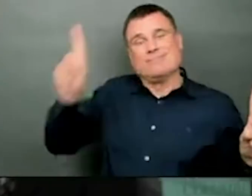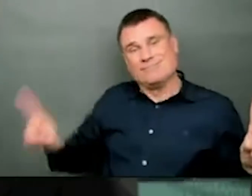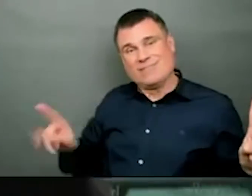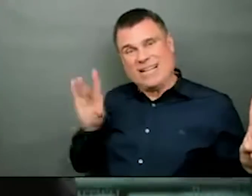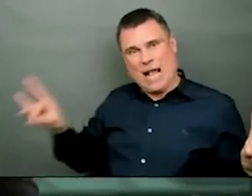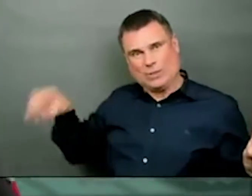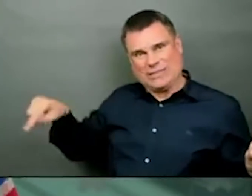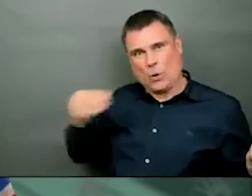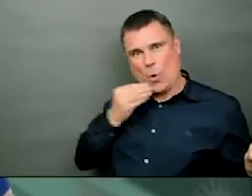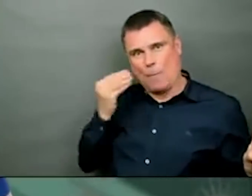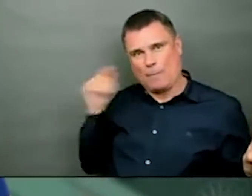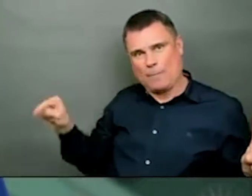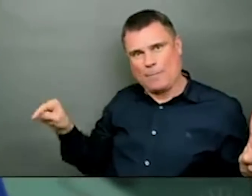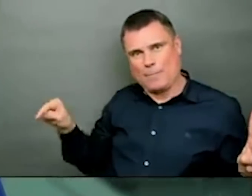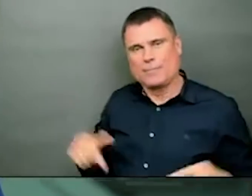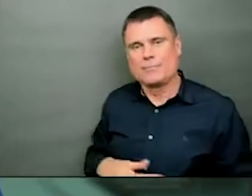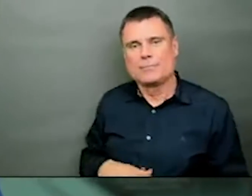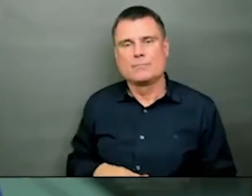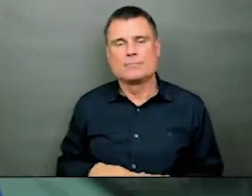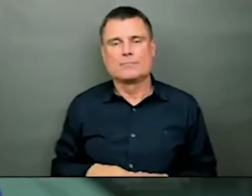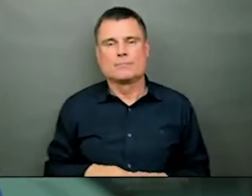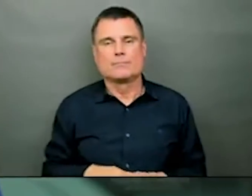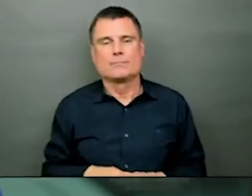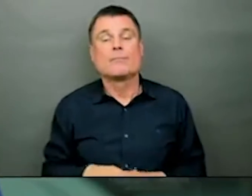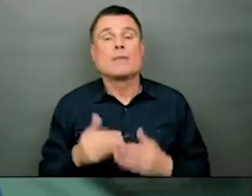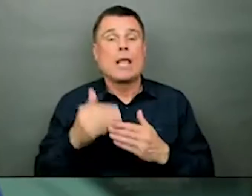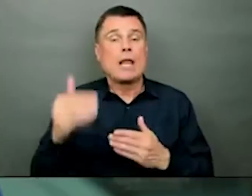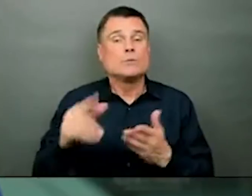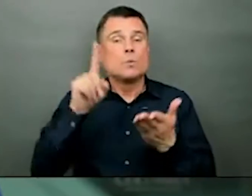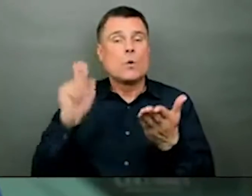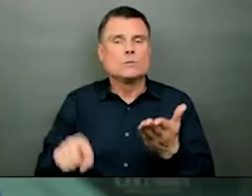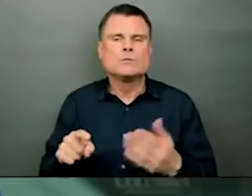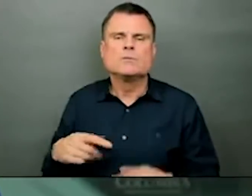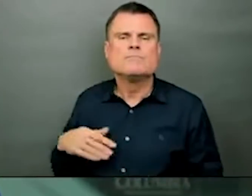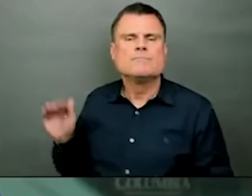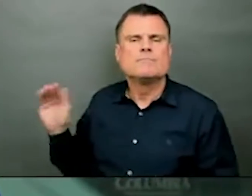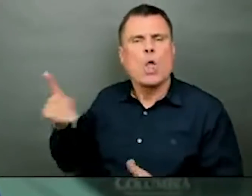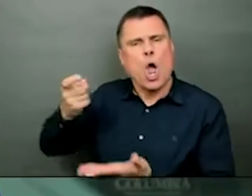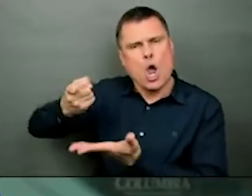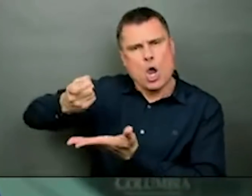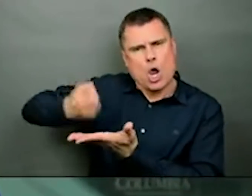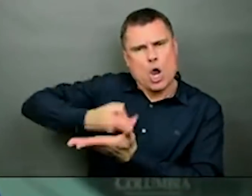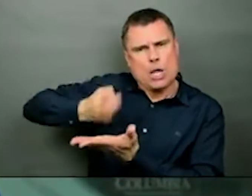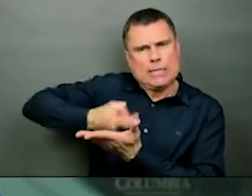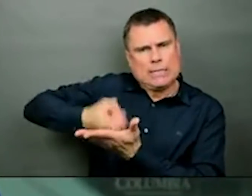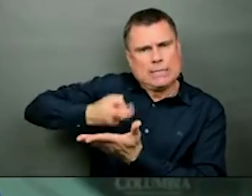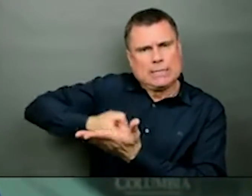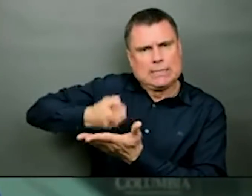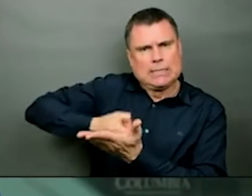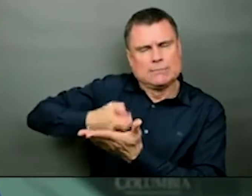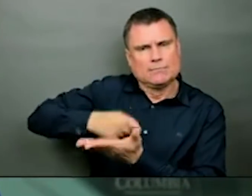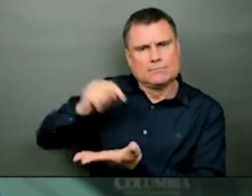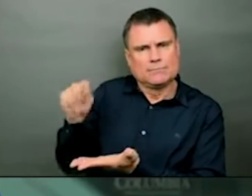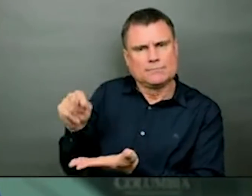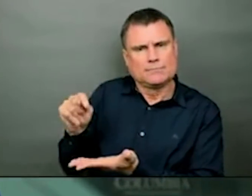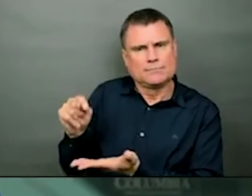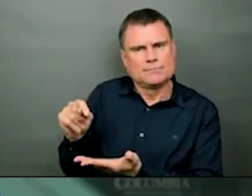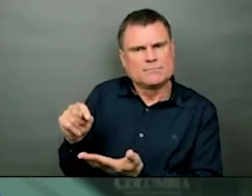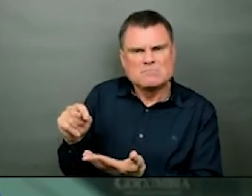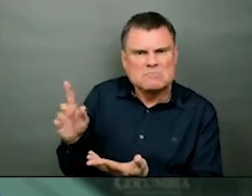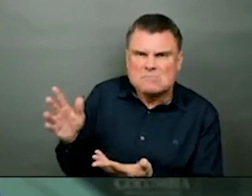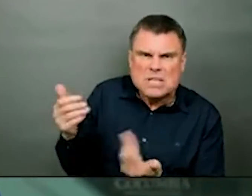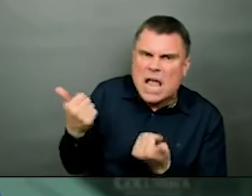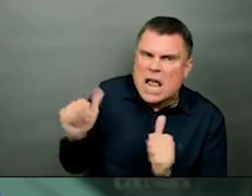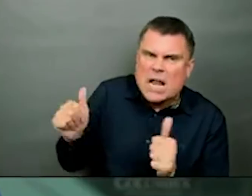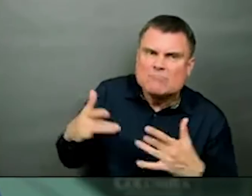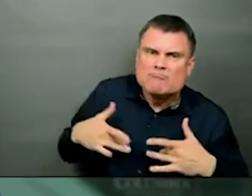to public health yet. Since then, Western Hockey League officials say they have submitted a plan of some sort, and we're just wondering if there's an update